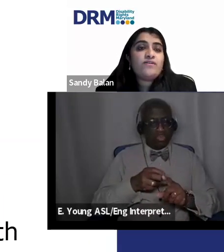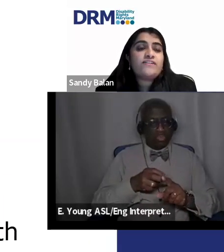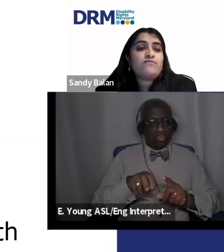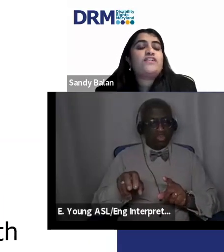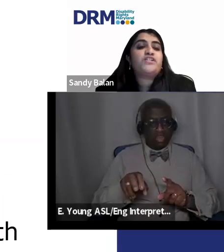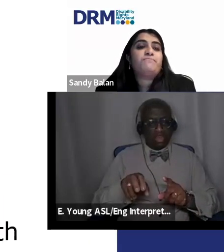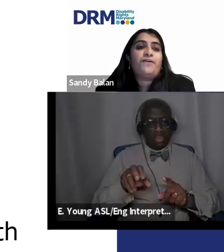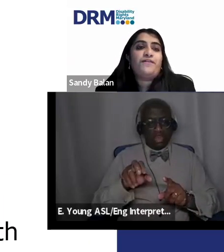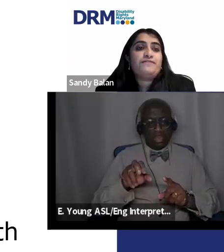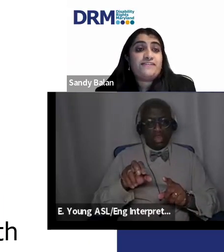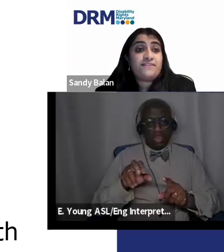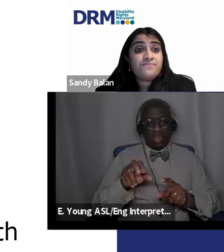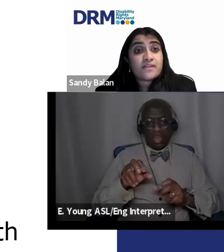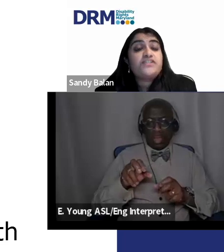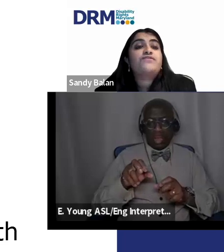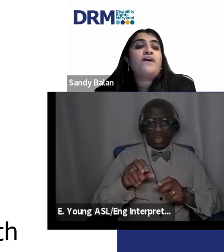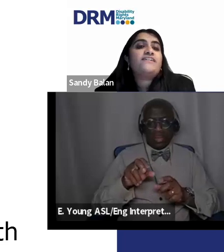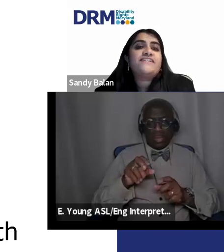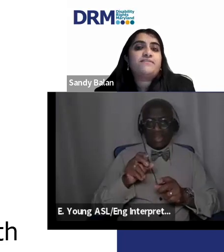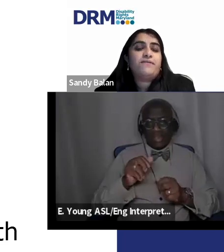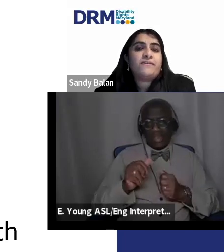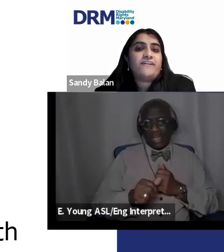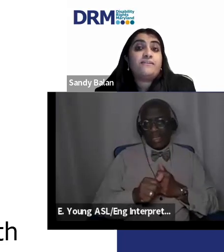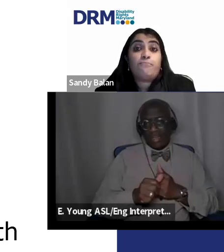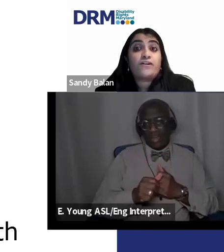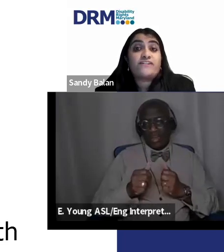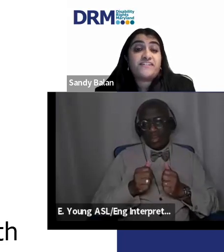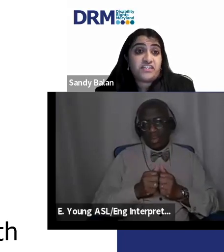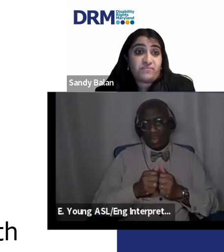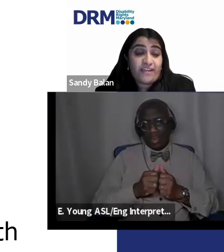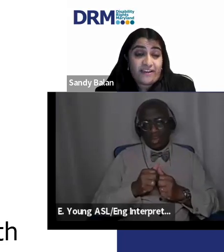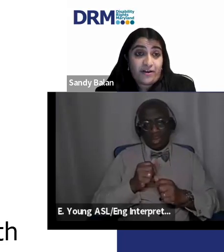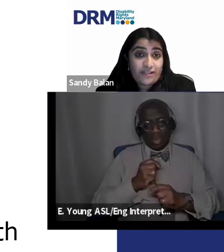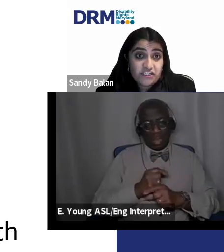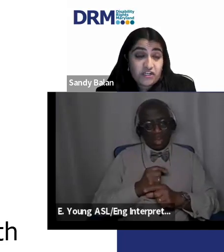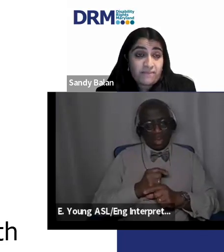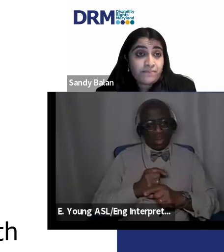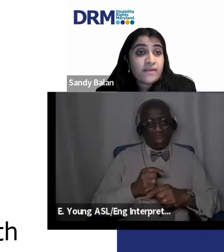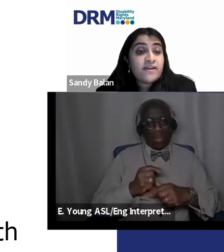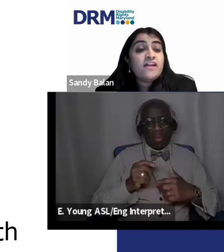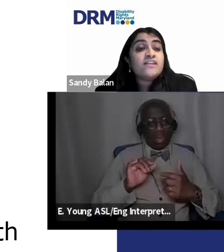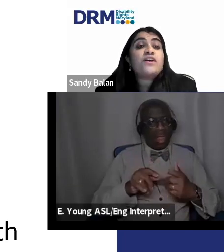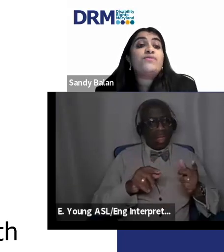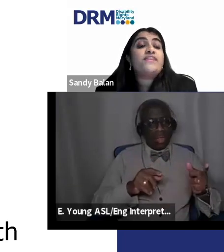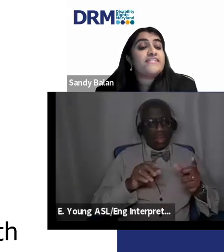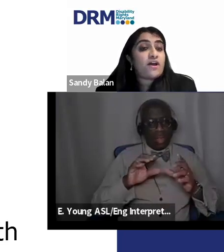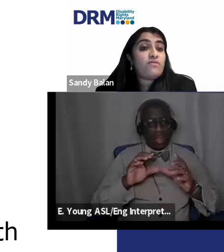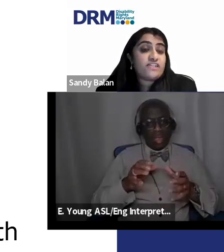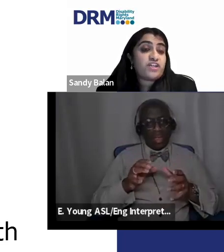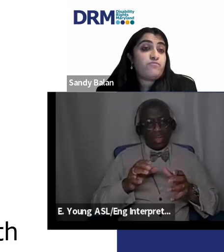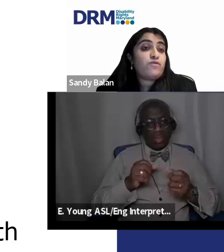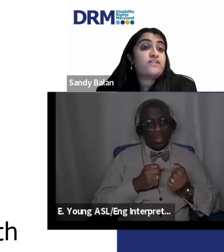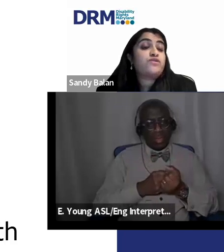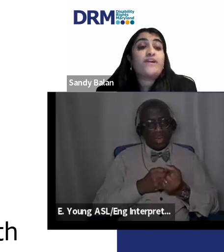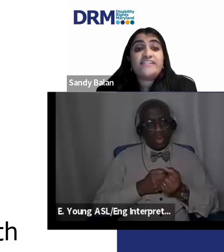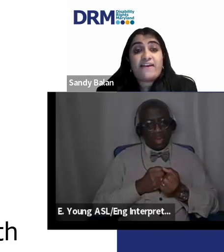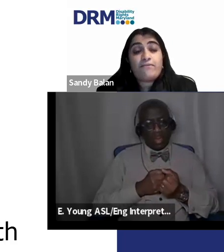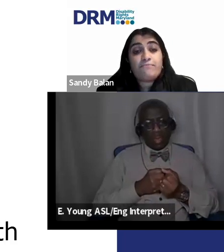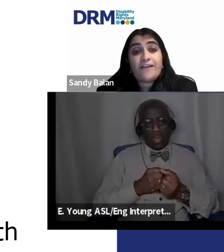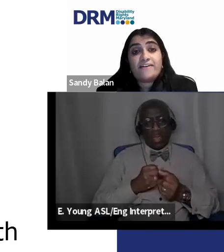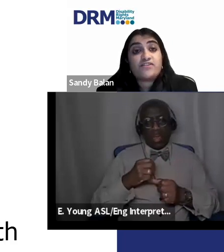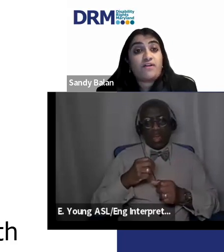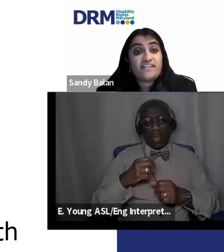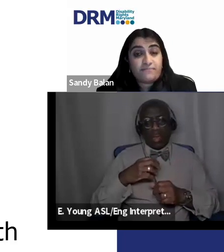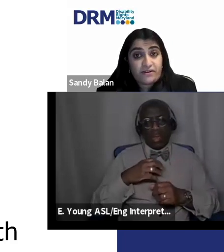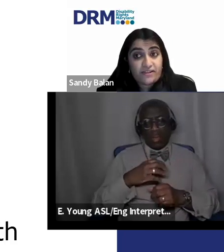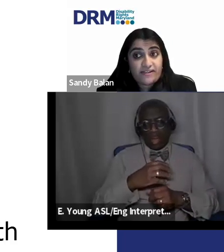And that was the question posed to the Cross Disability Supported Decision-Making Coalition. So this coalition were